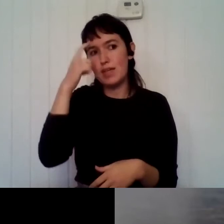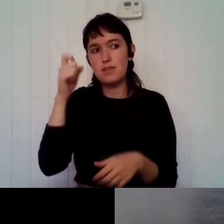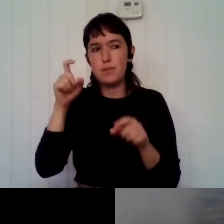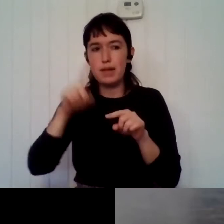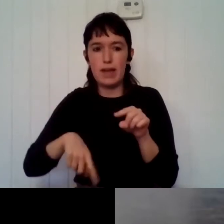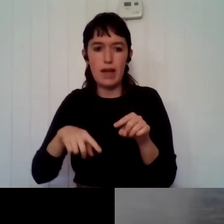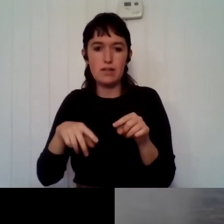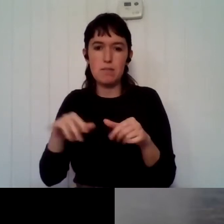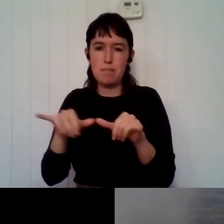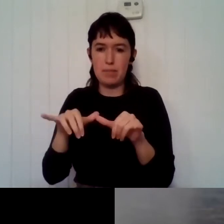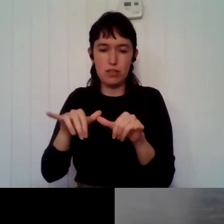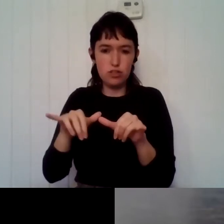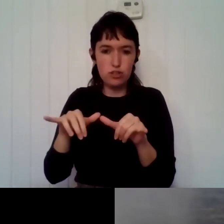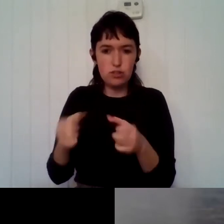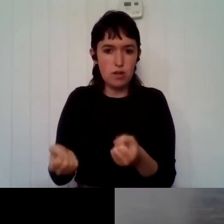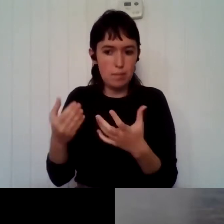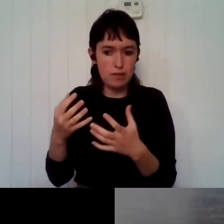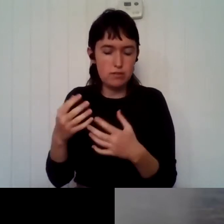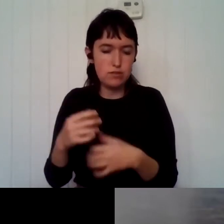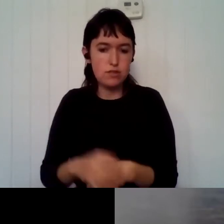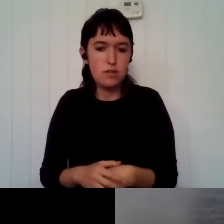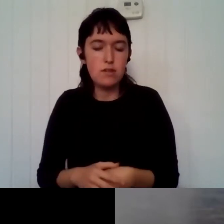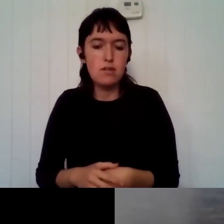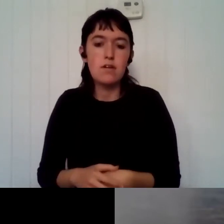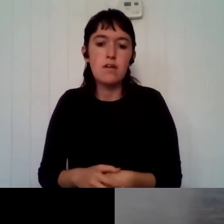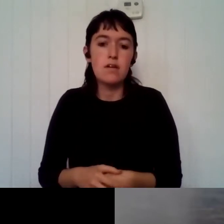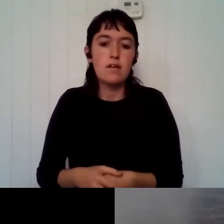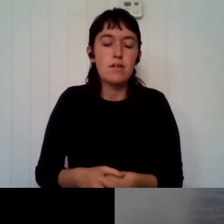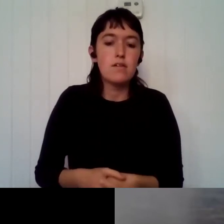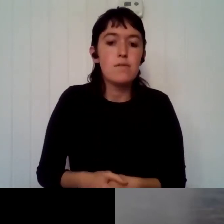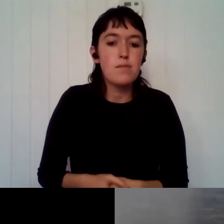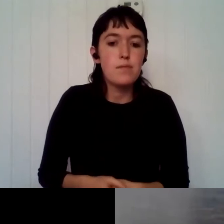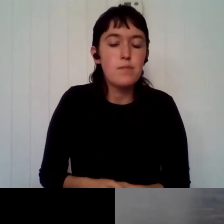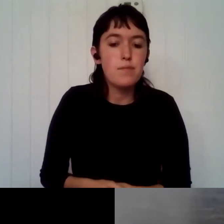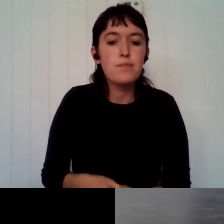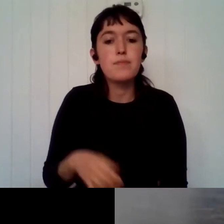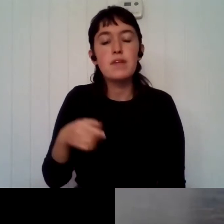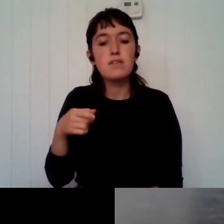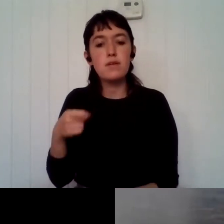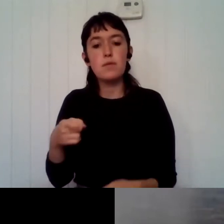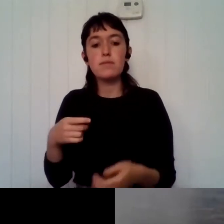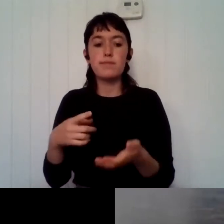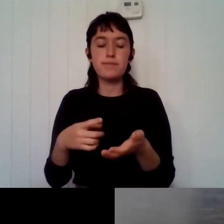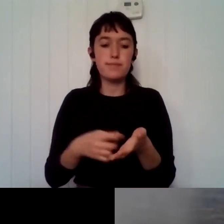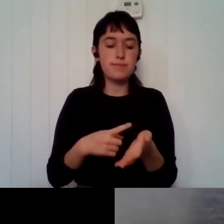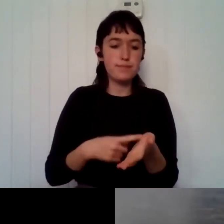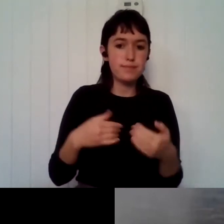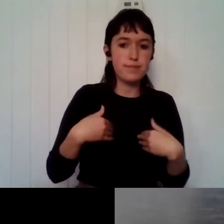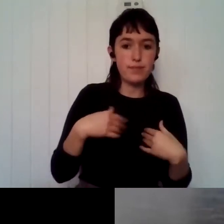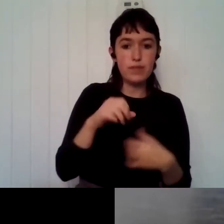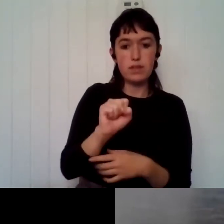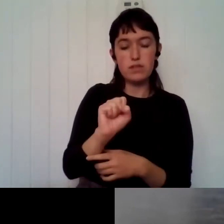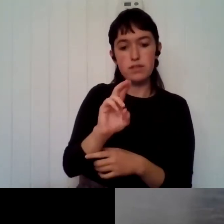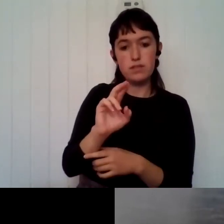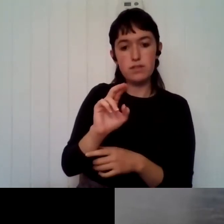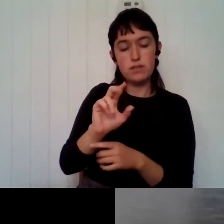But the volcanic, specifically volcanic gases, they have always something to do with sulfur, for example, sometimes even